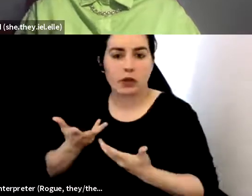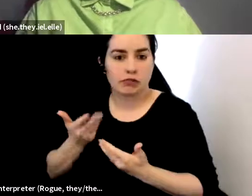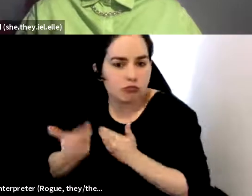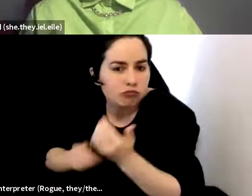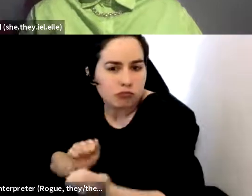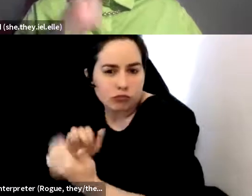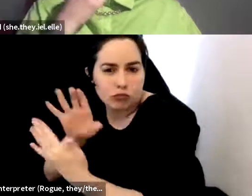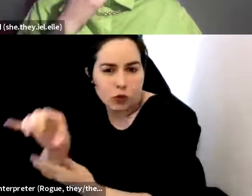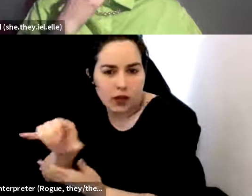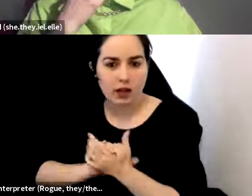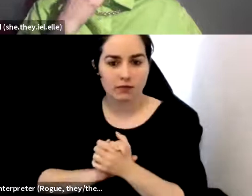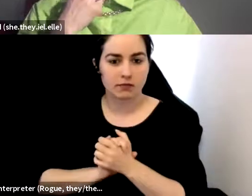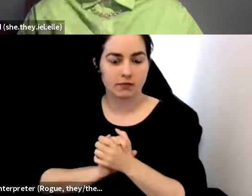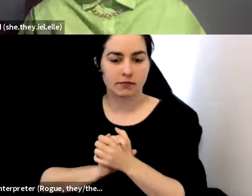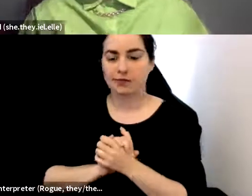This is Yolanda speaking.